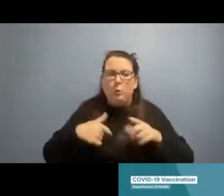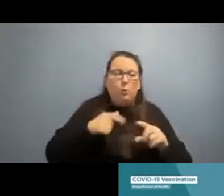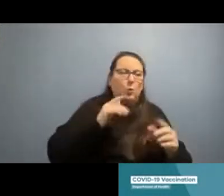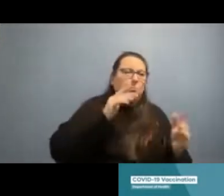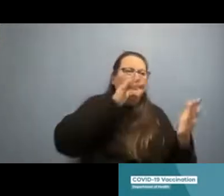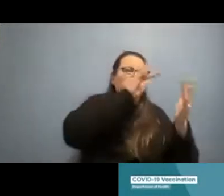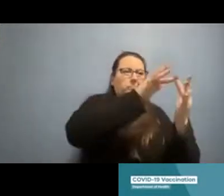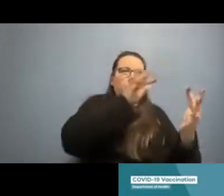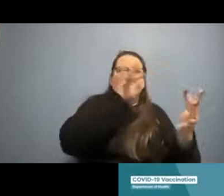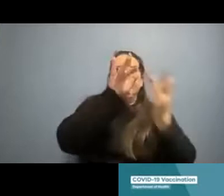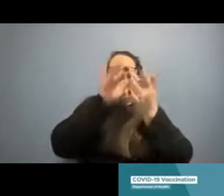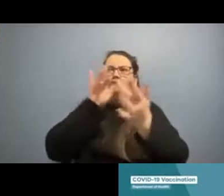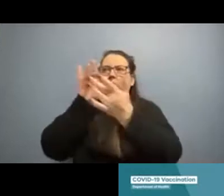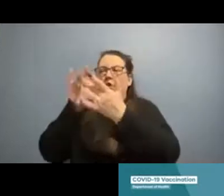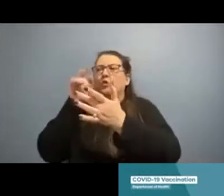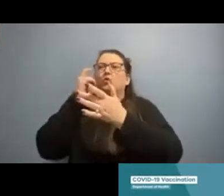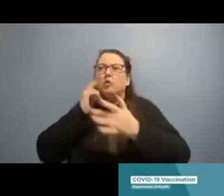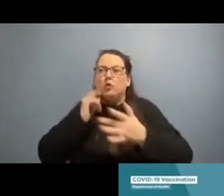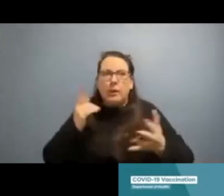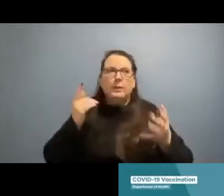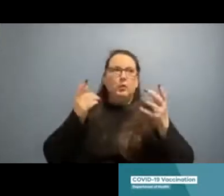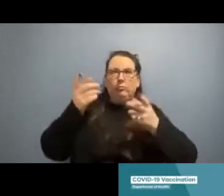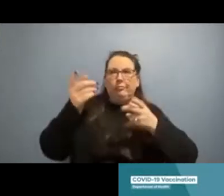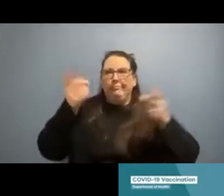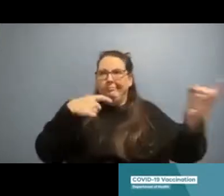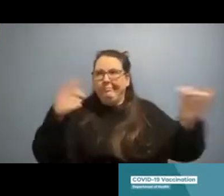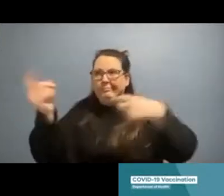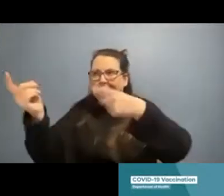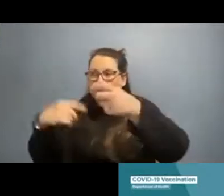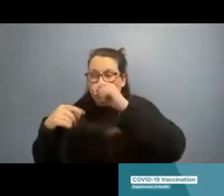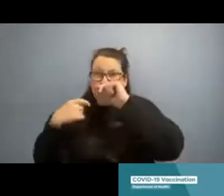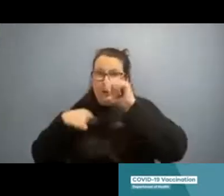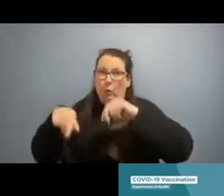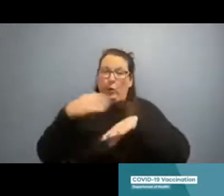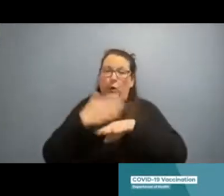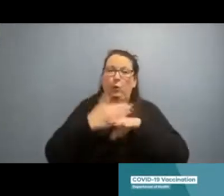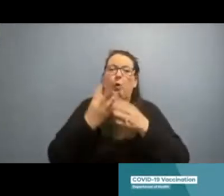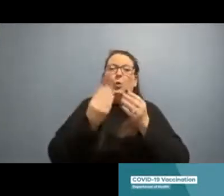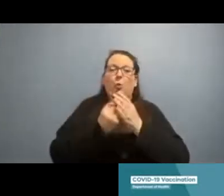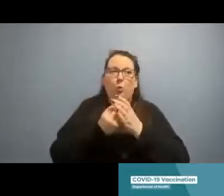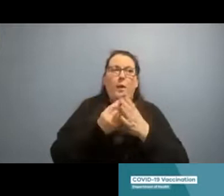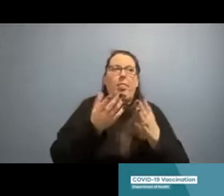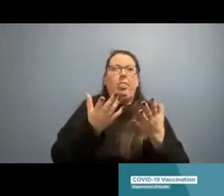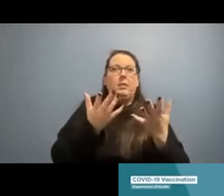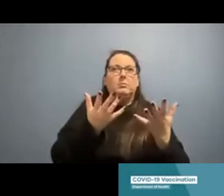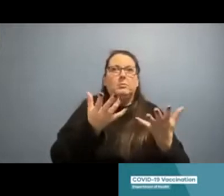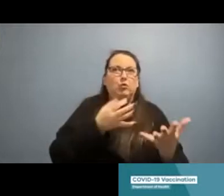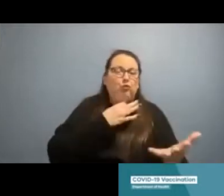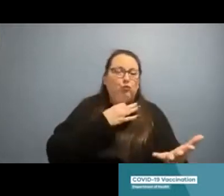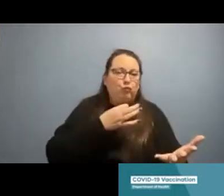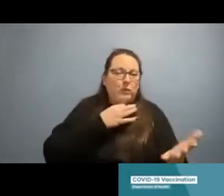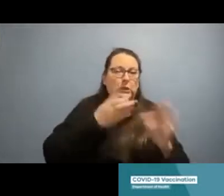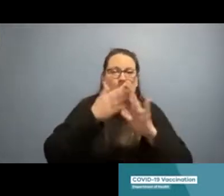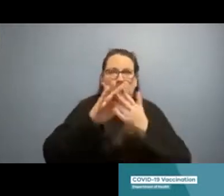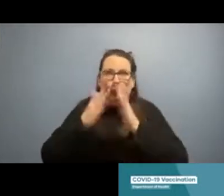the engagement strategy is that we work with the most vulnerable communities, the small communities, the new emerging communities. We are reaching out to